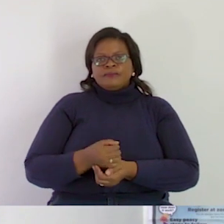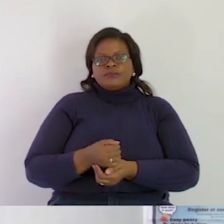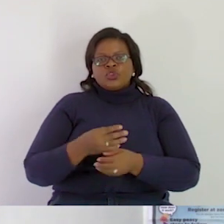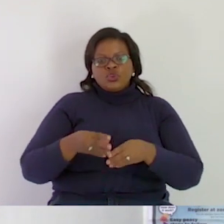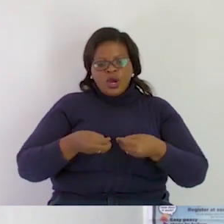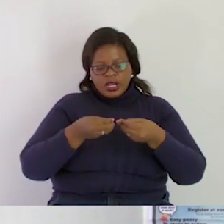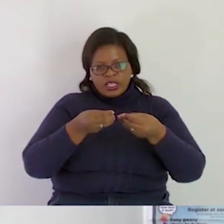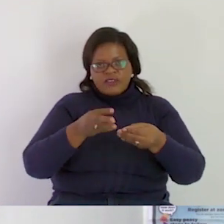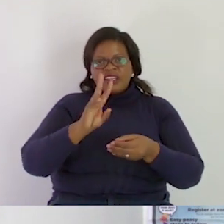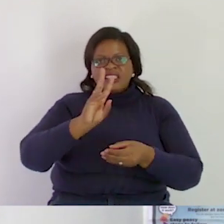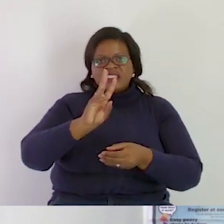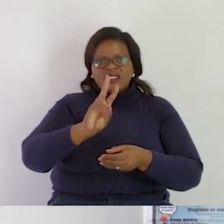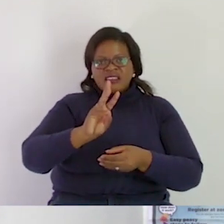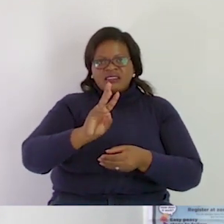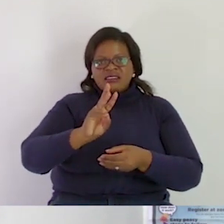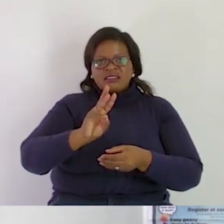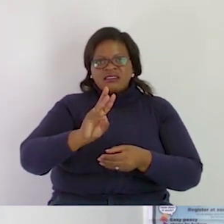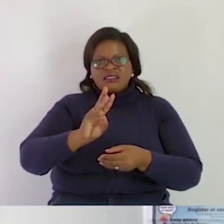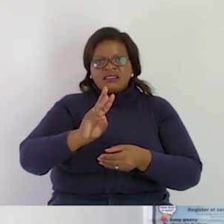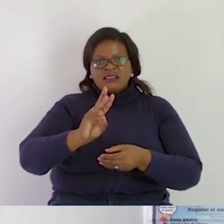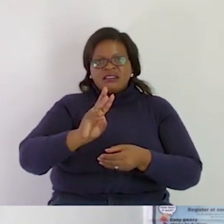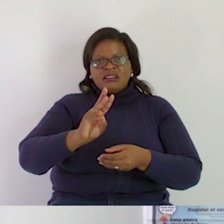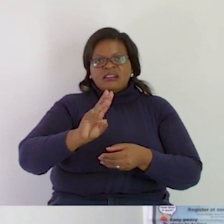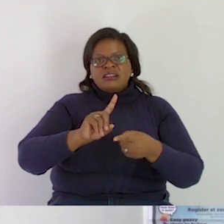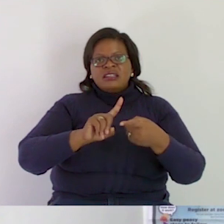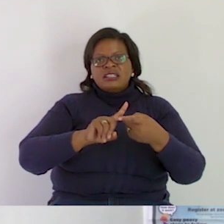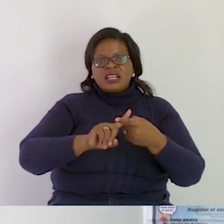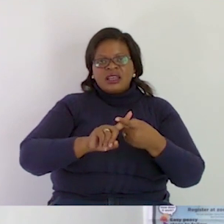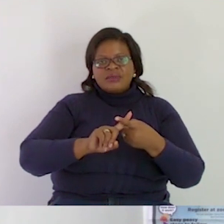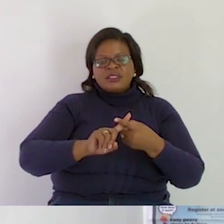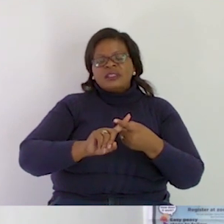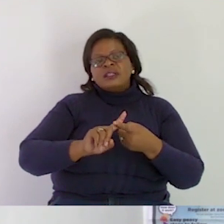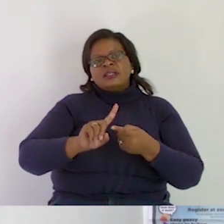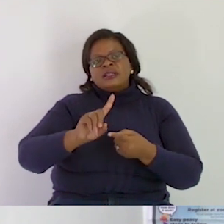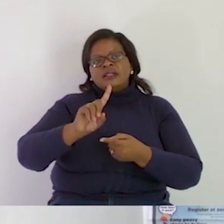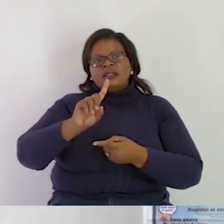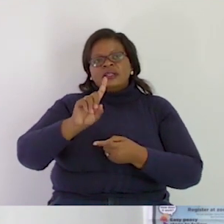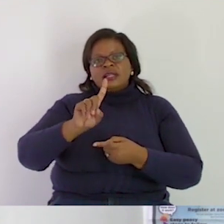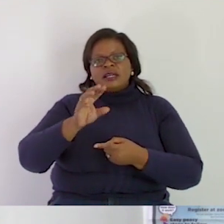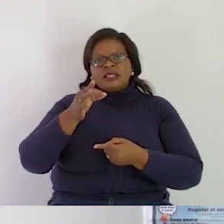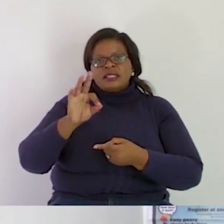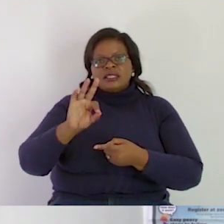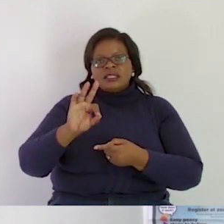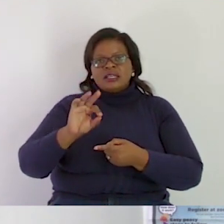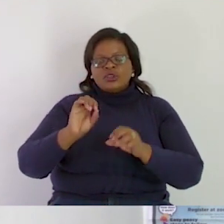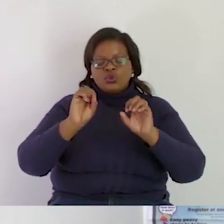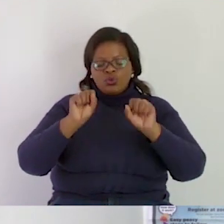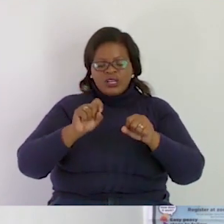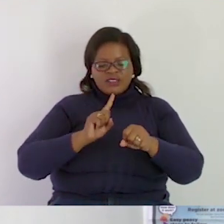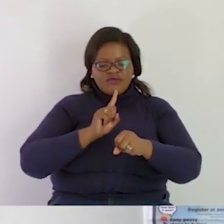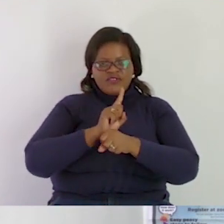we are giving 6 to this number, but it must be expanded. So we have to